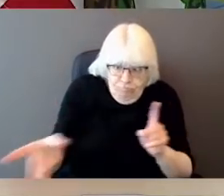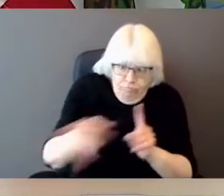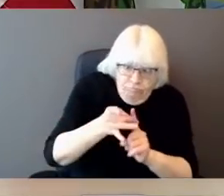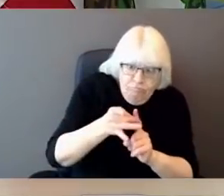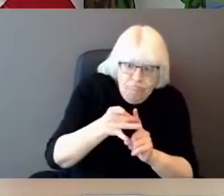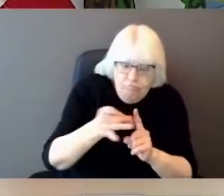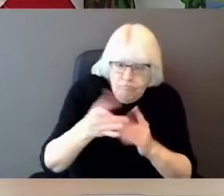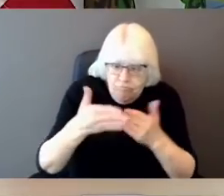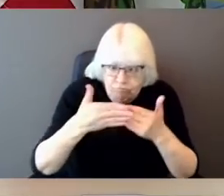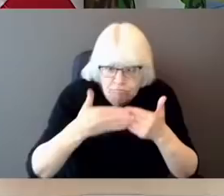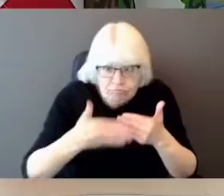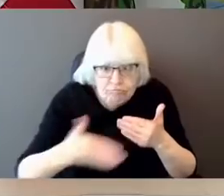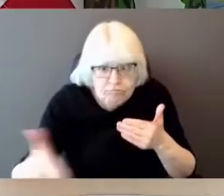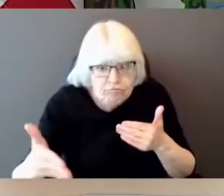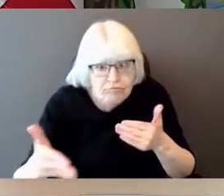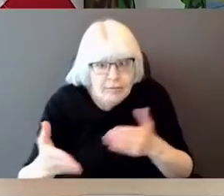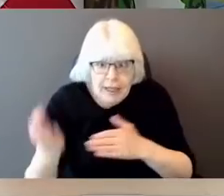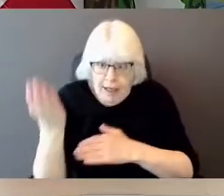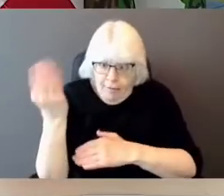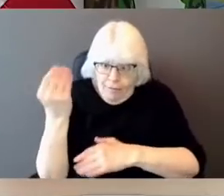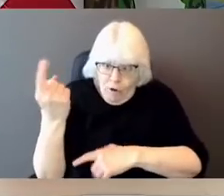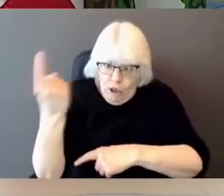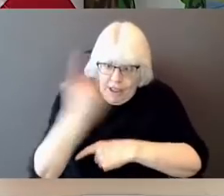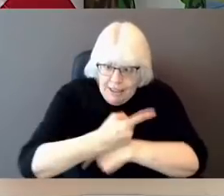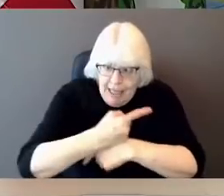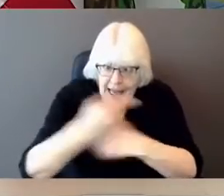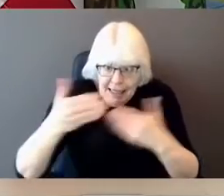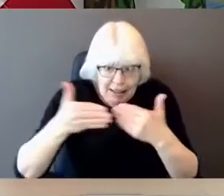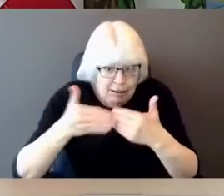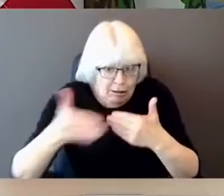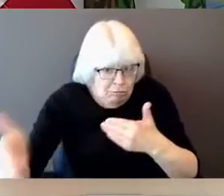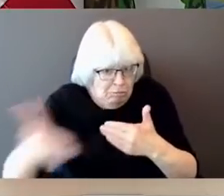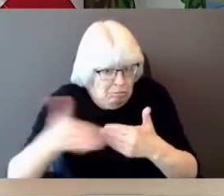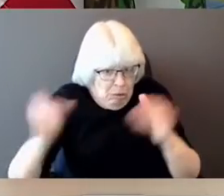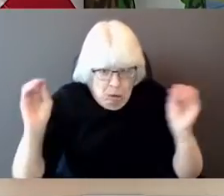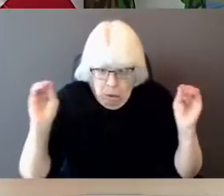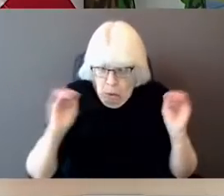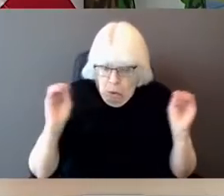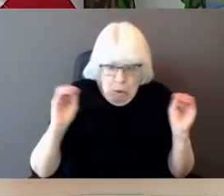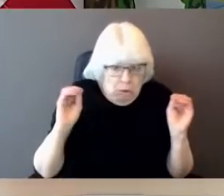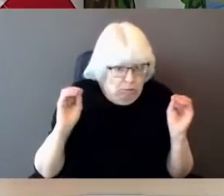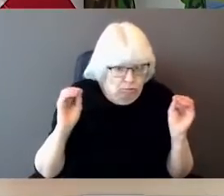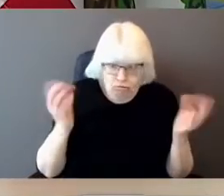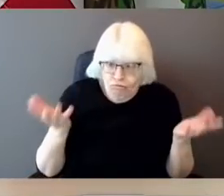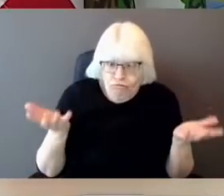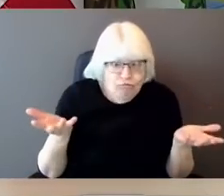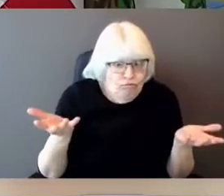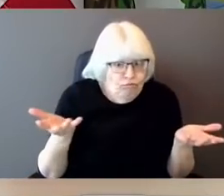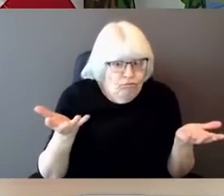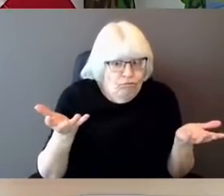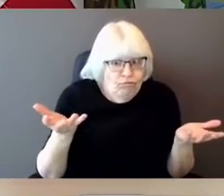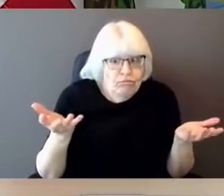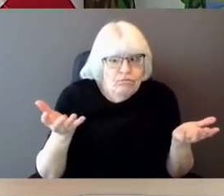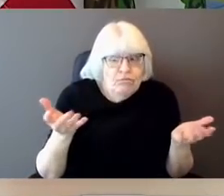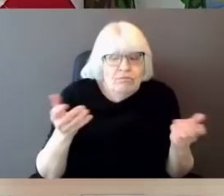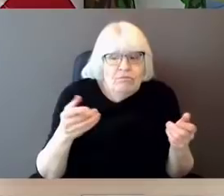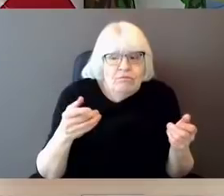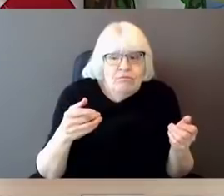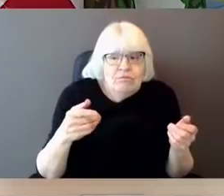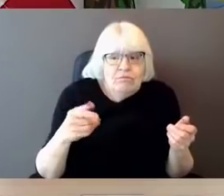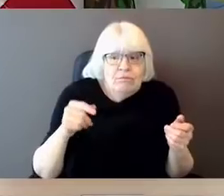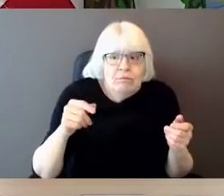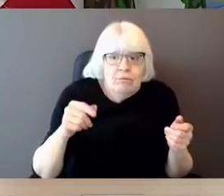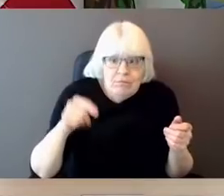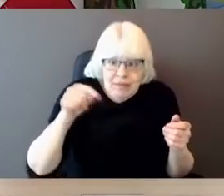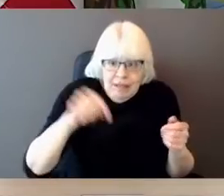last date that others were potentially exposed to a case when infectious. When a facility-based outbreak is over, a summary